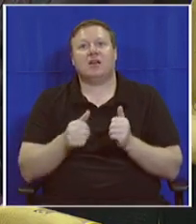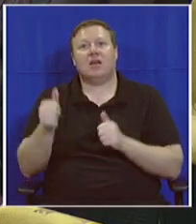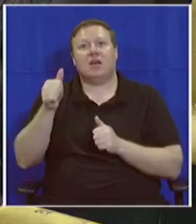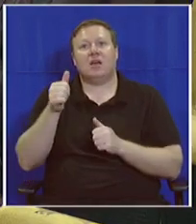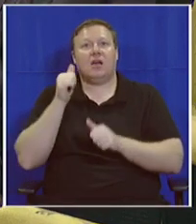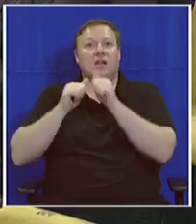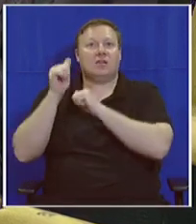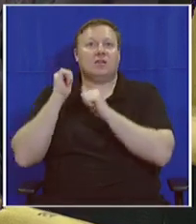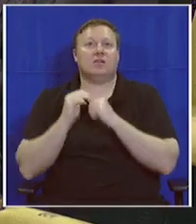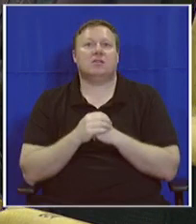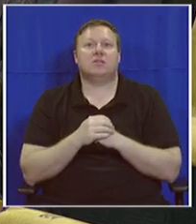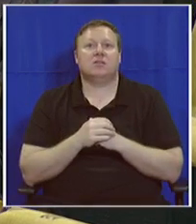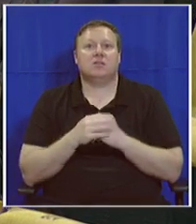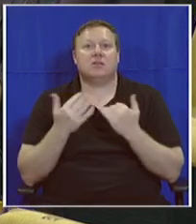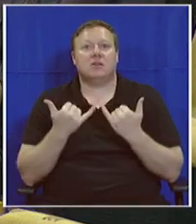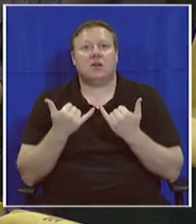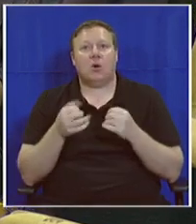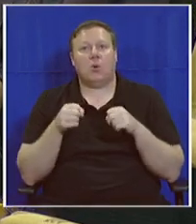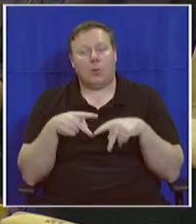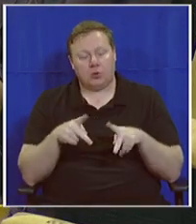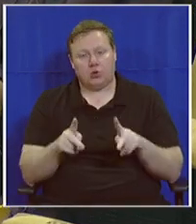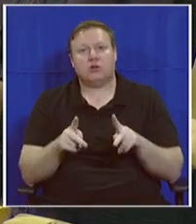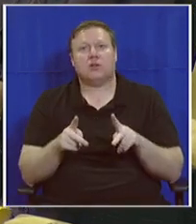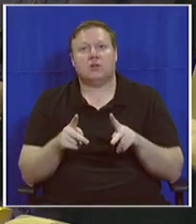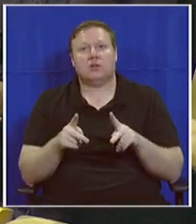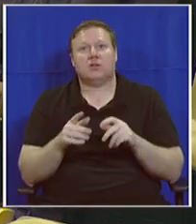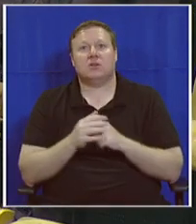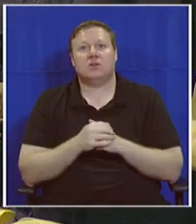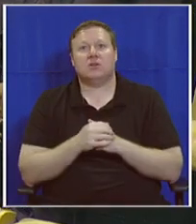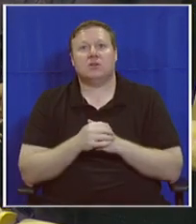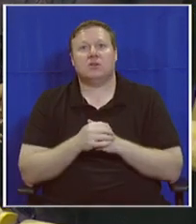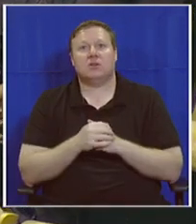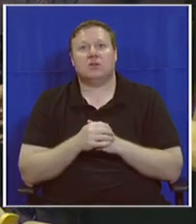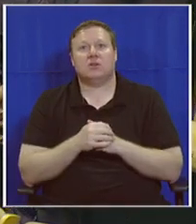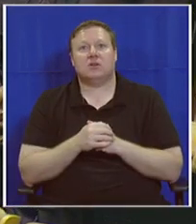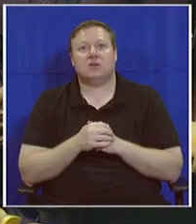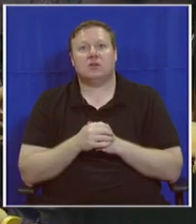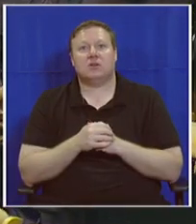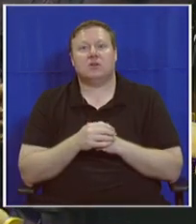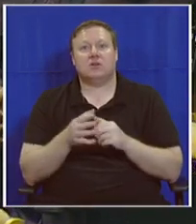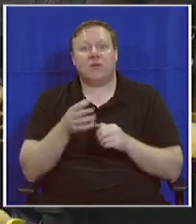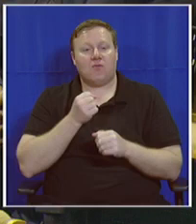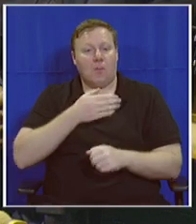I also would like this opportunity to, on behalf of the presiding officers,